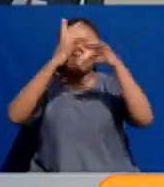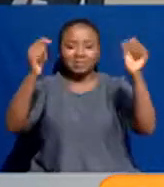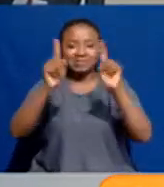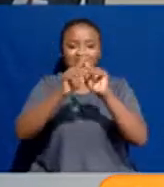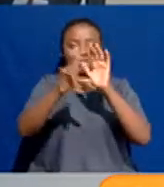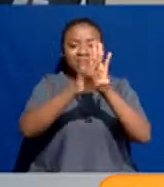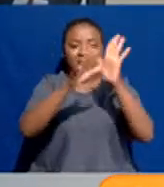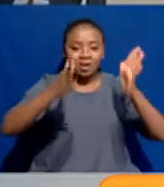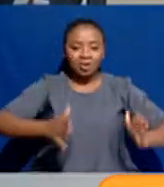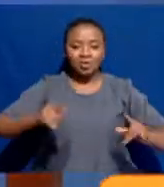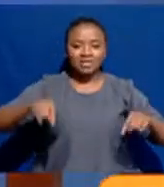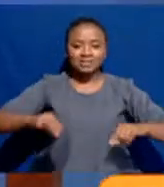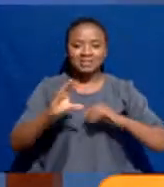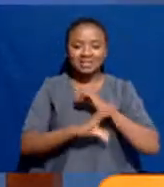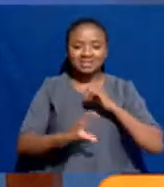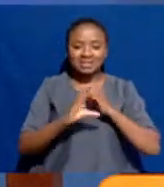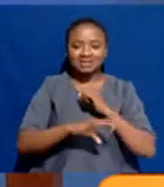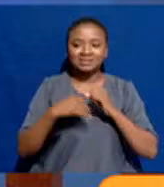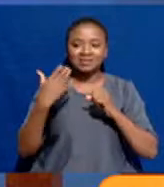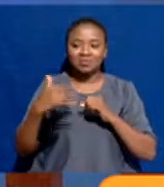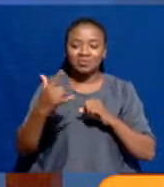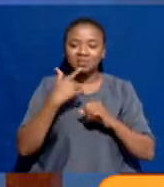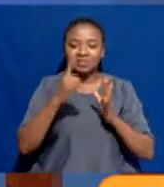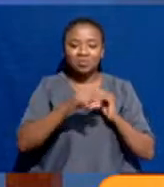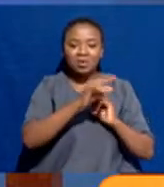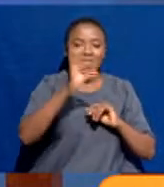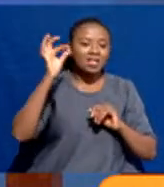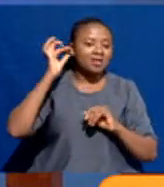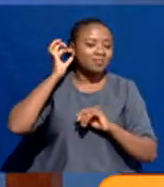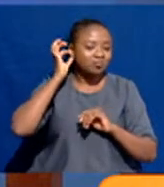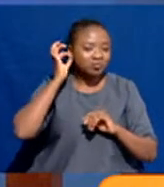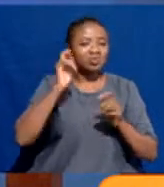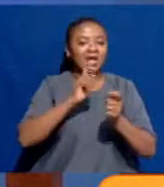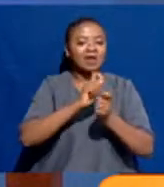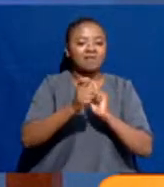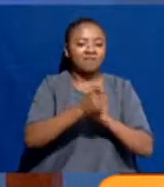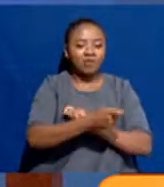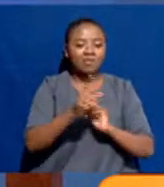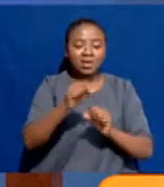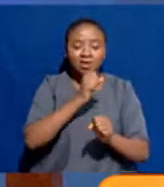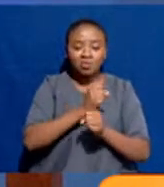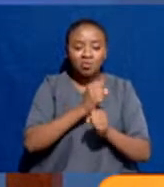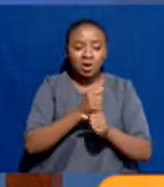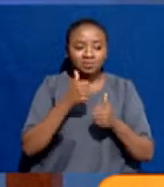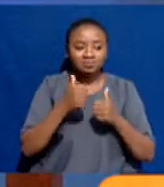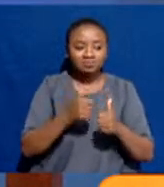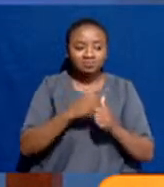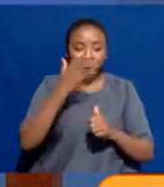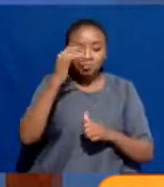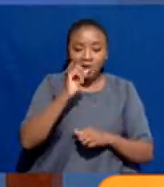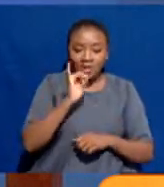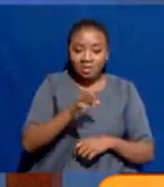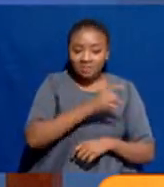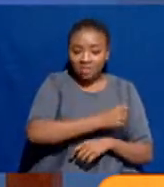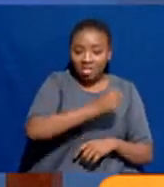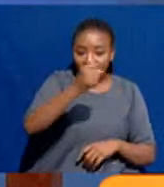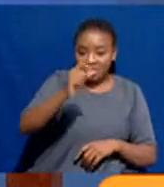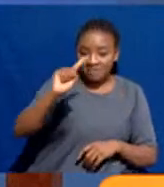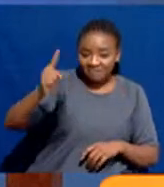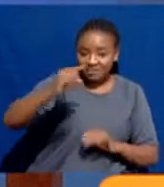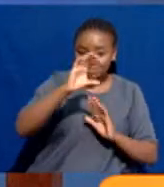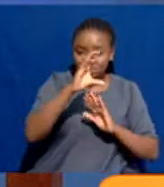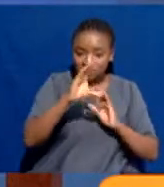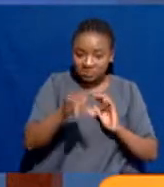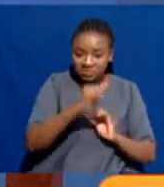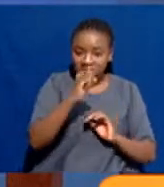in this country need to talk about the Mutunga reforms and the work that he did. Because if he wasn't the first chief justice under the new